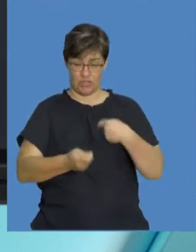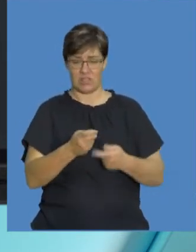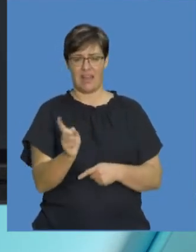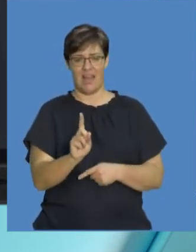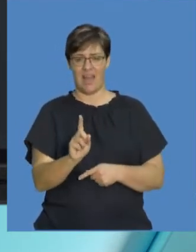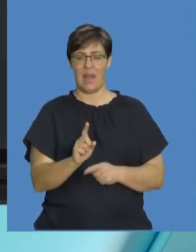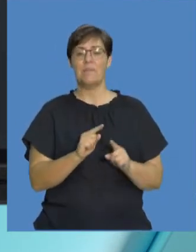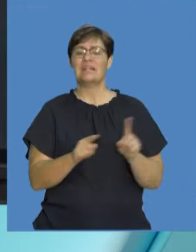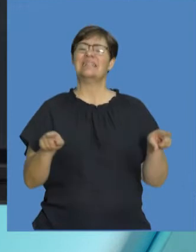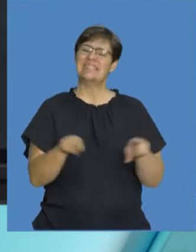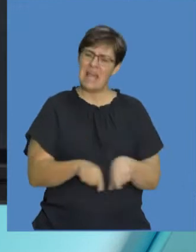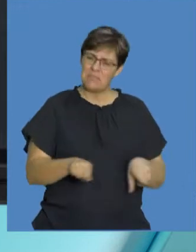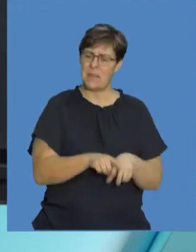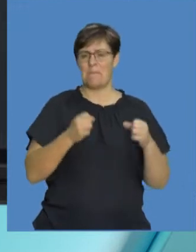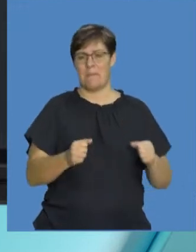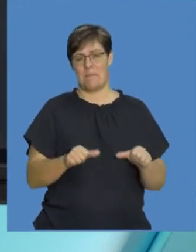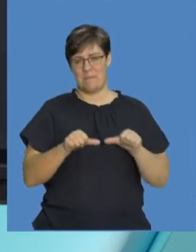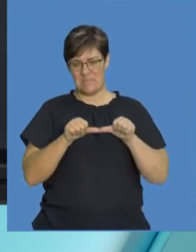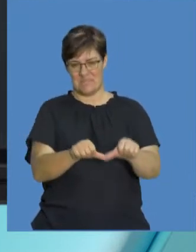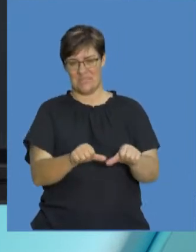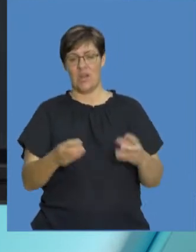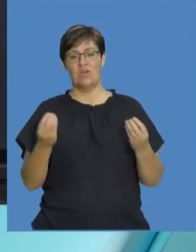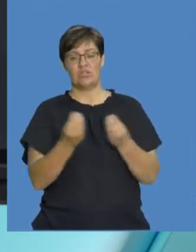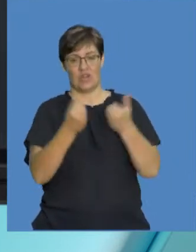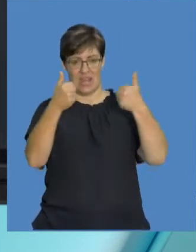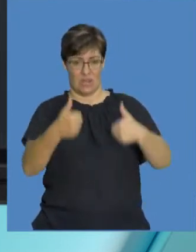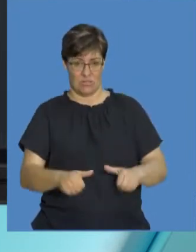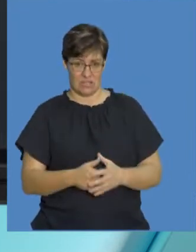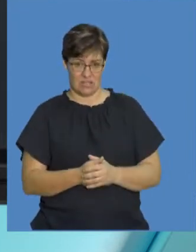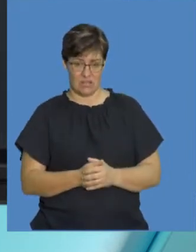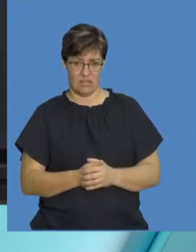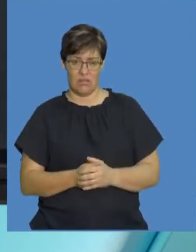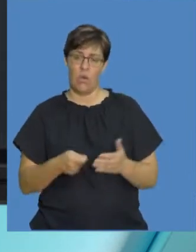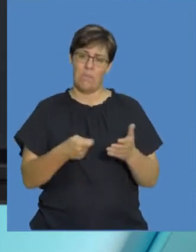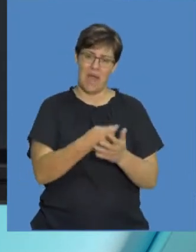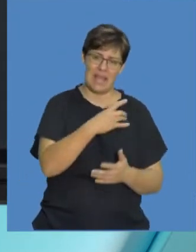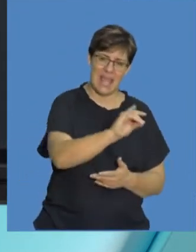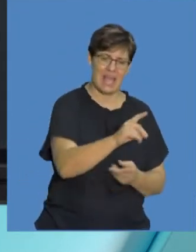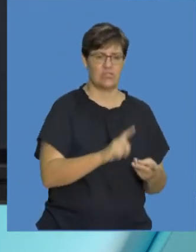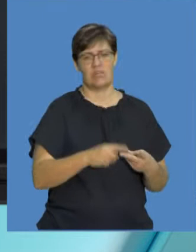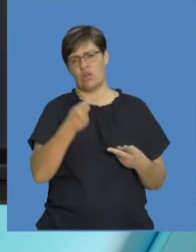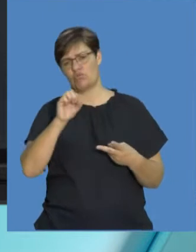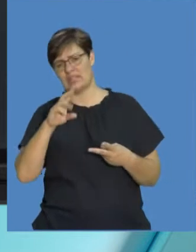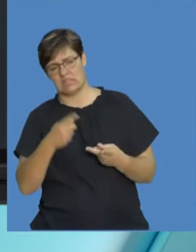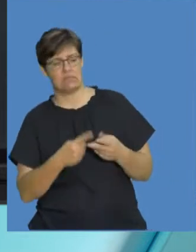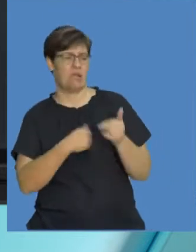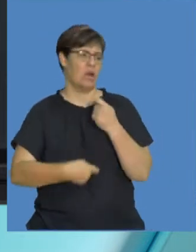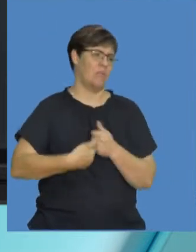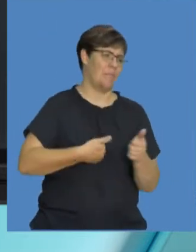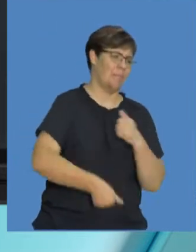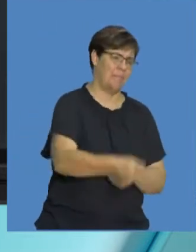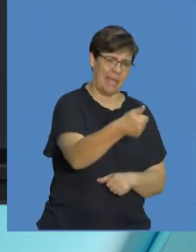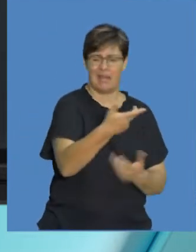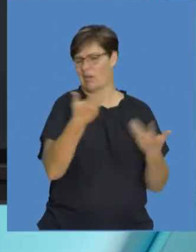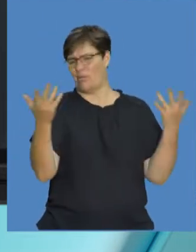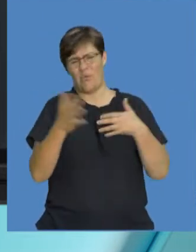through all those transactions, but the same would apply to your stock account, where you buy for cash, you buy on credit,